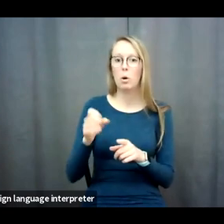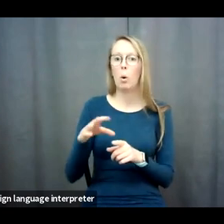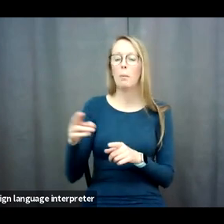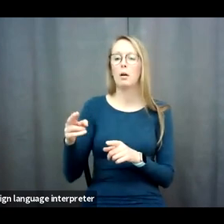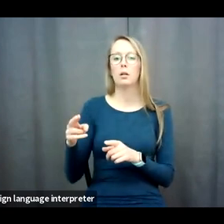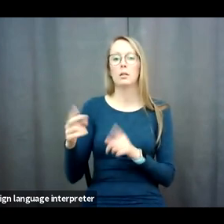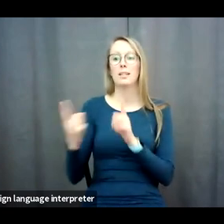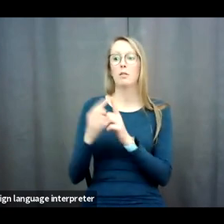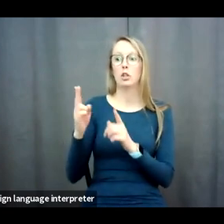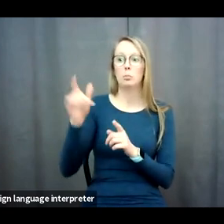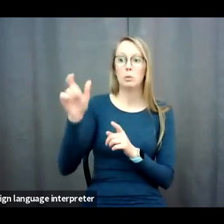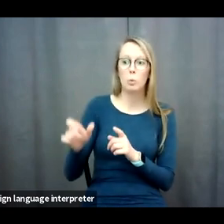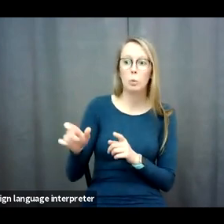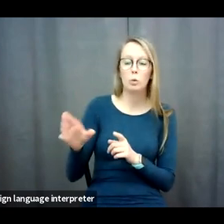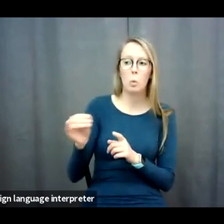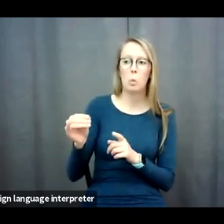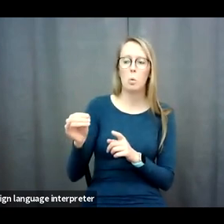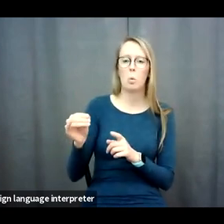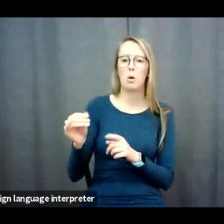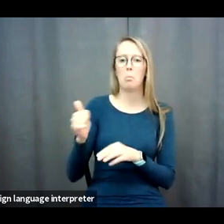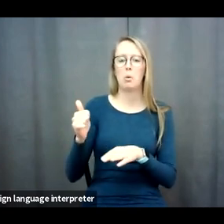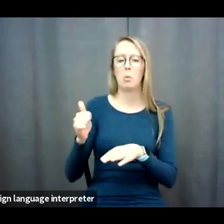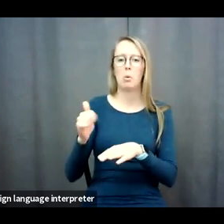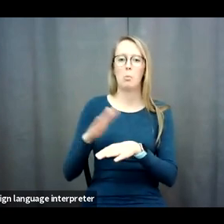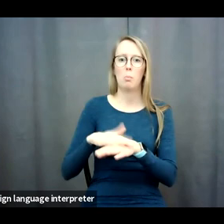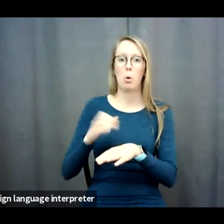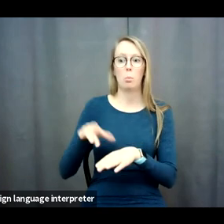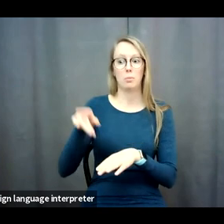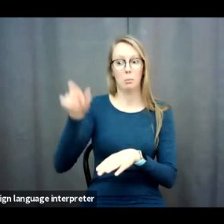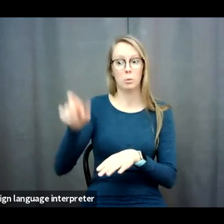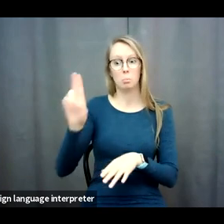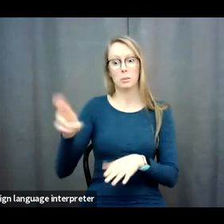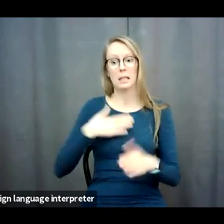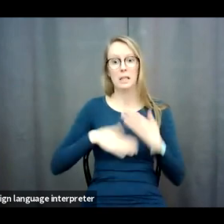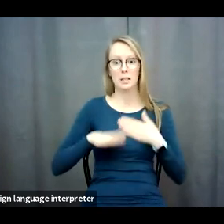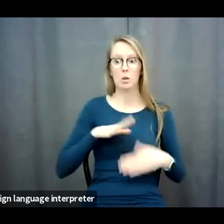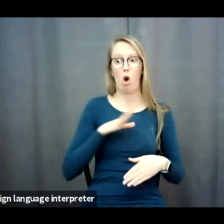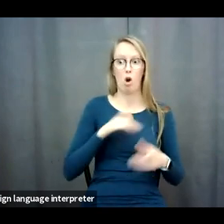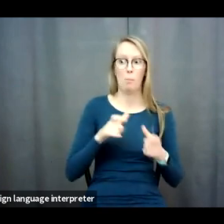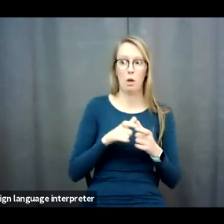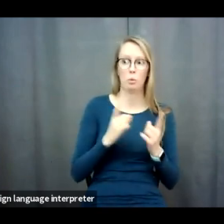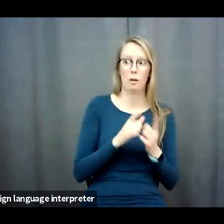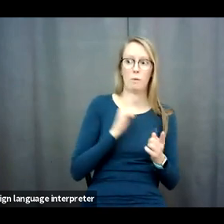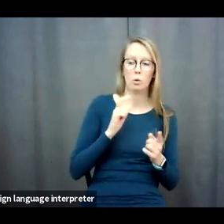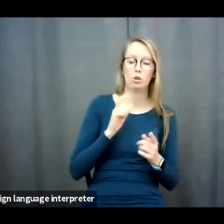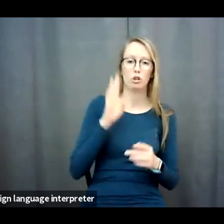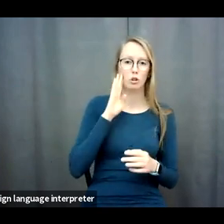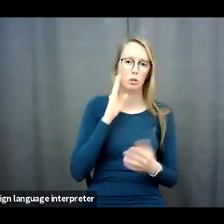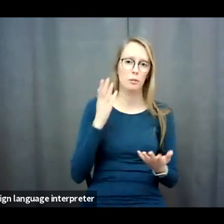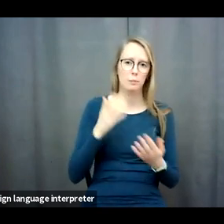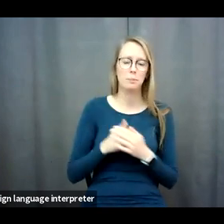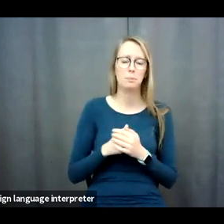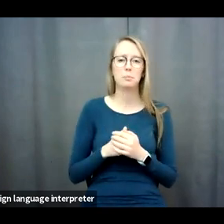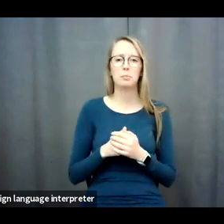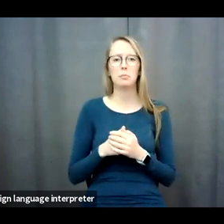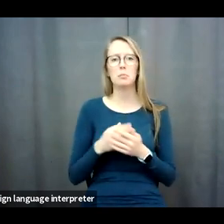really impacts a lot whether or not they're actually interested to have meetings with us and listen to us. So I